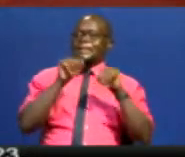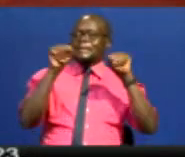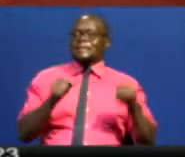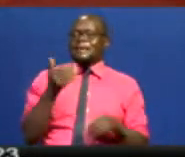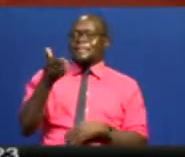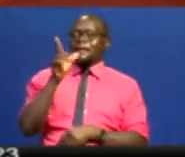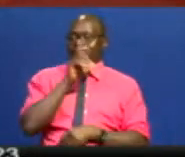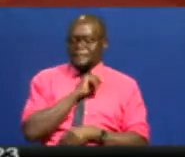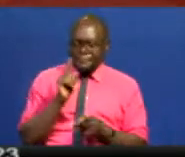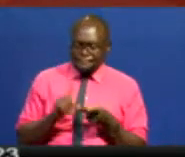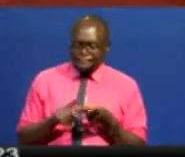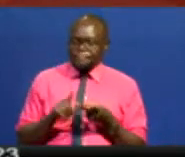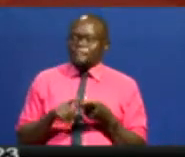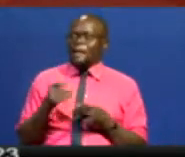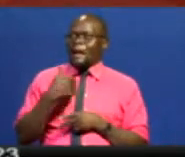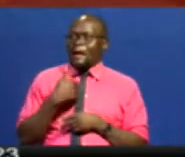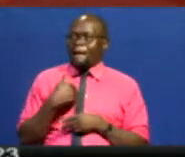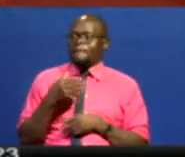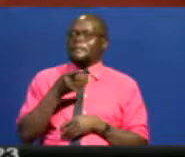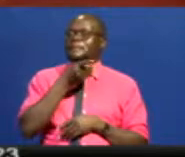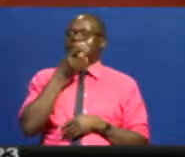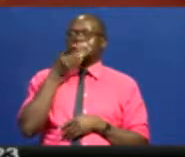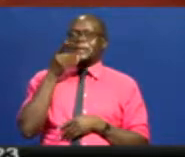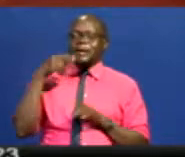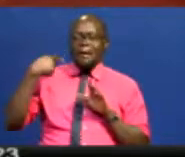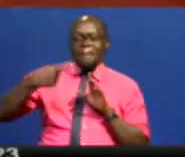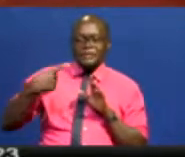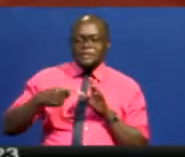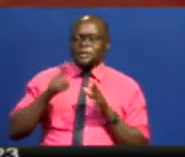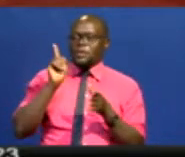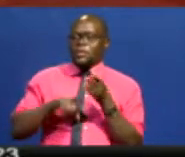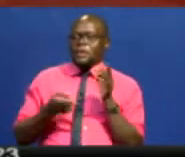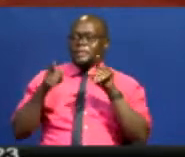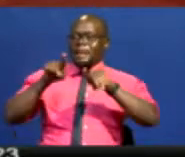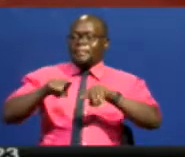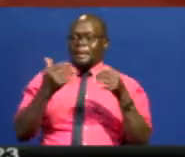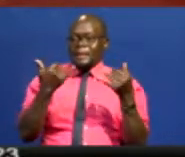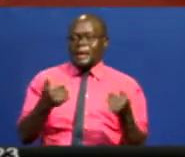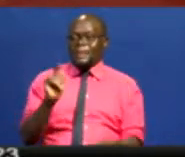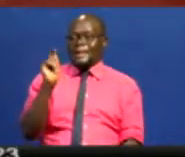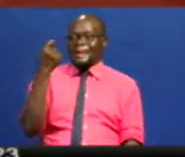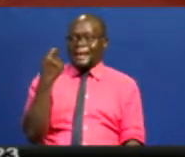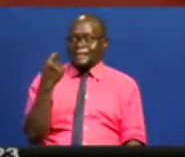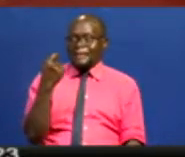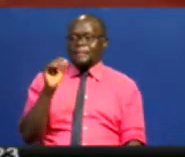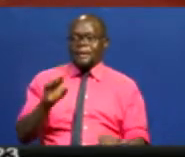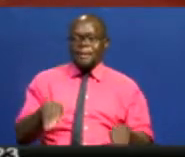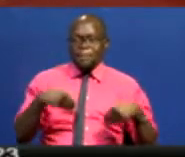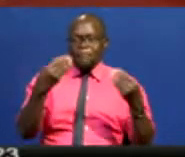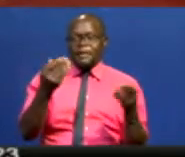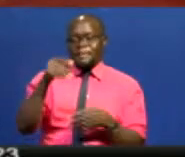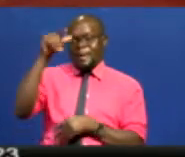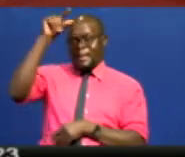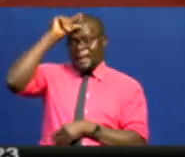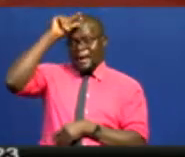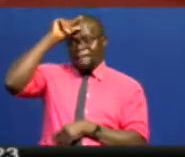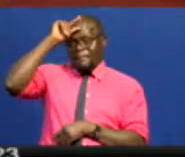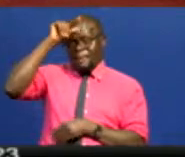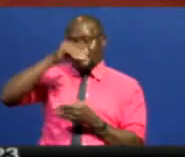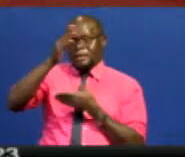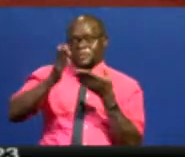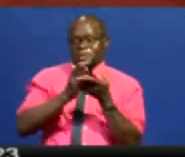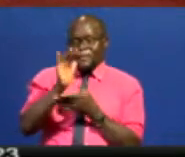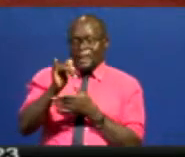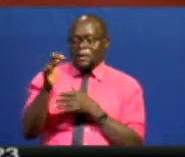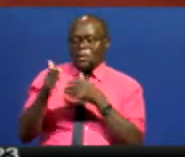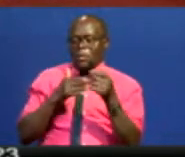is also the element of dryers, what is happening in the country right now, being provided by the government to ensure that